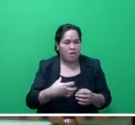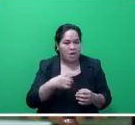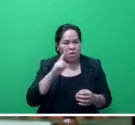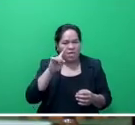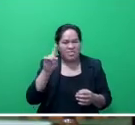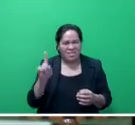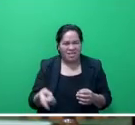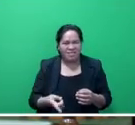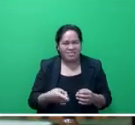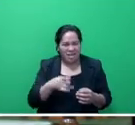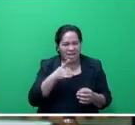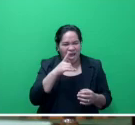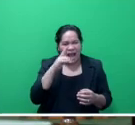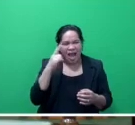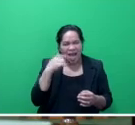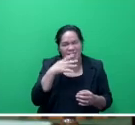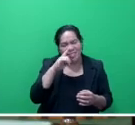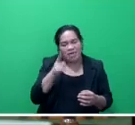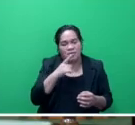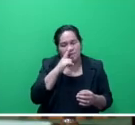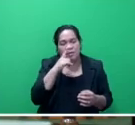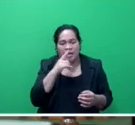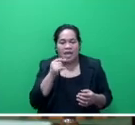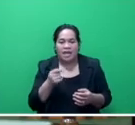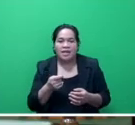with a total value of $15.3 million.